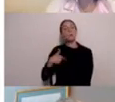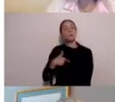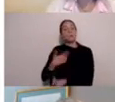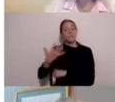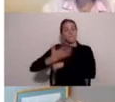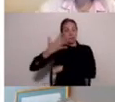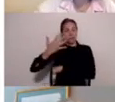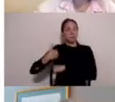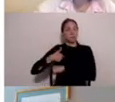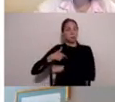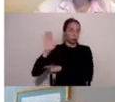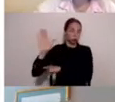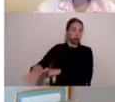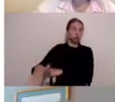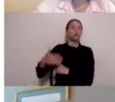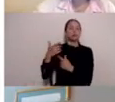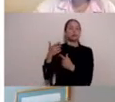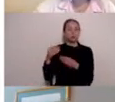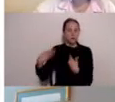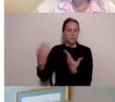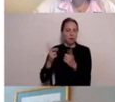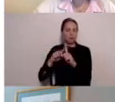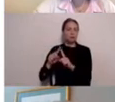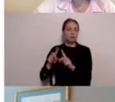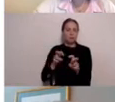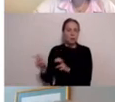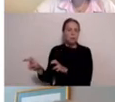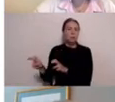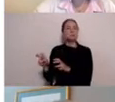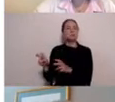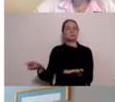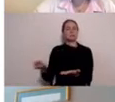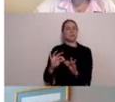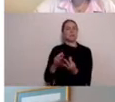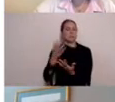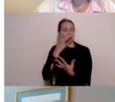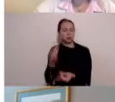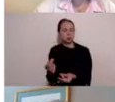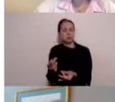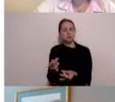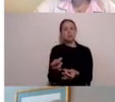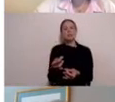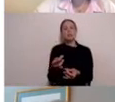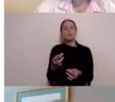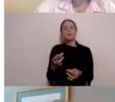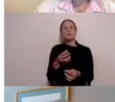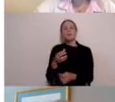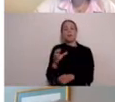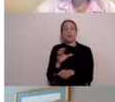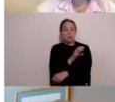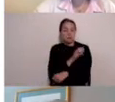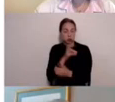interest to offer to families, and then also held a more limited version of our clinical and research meeting.